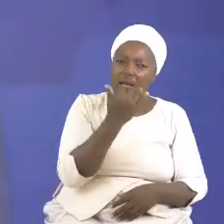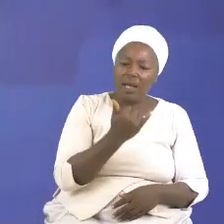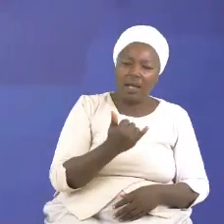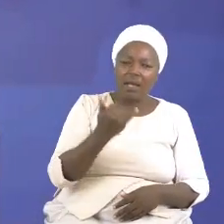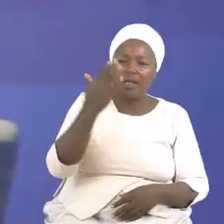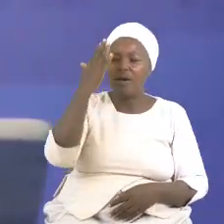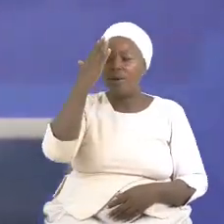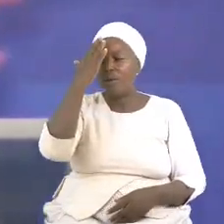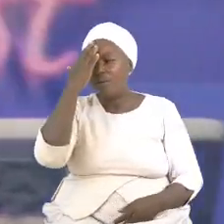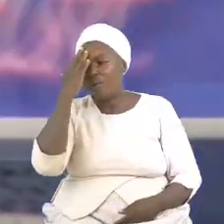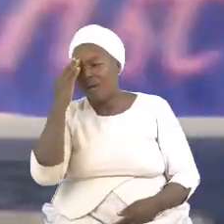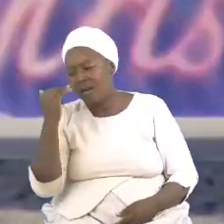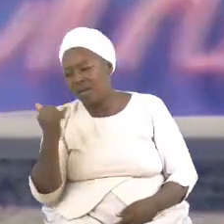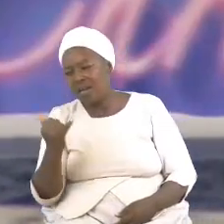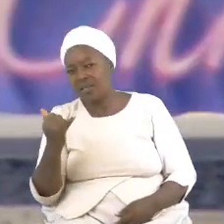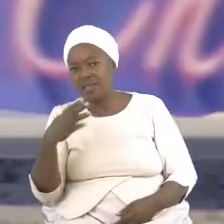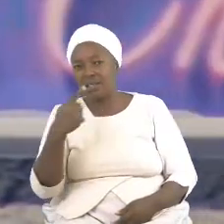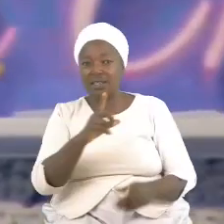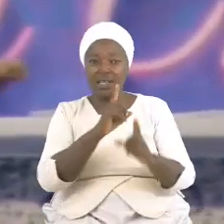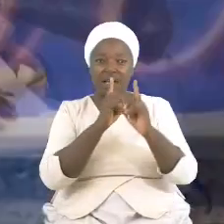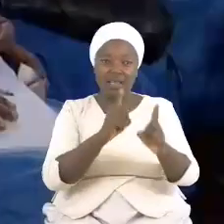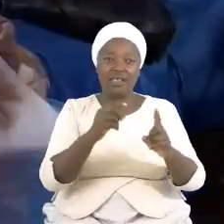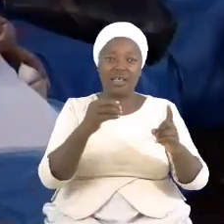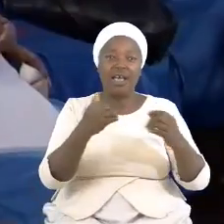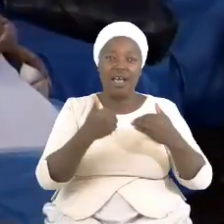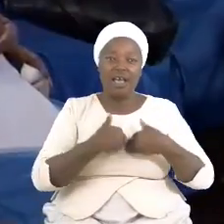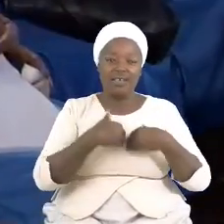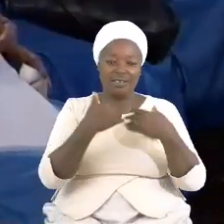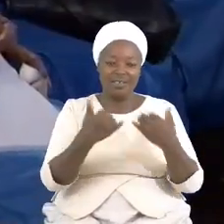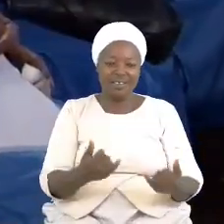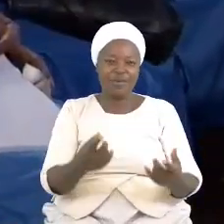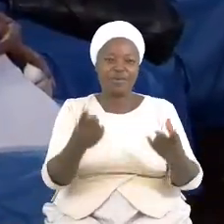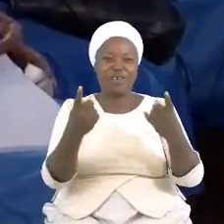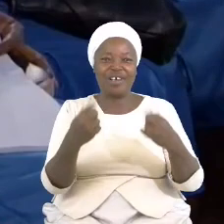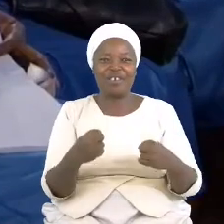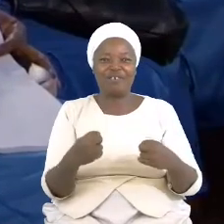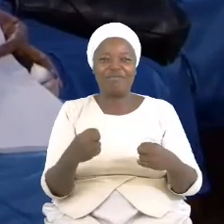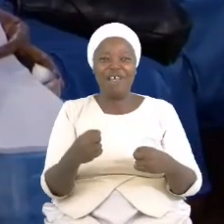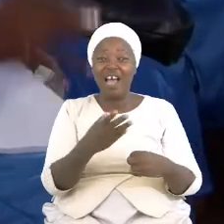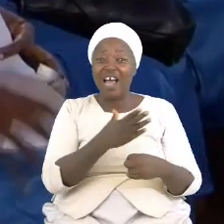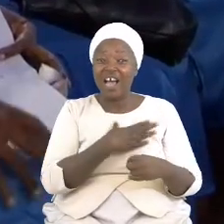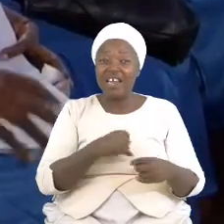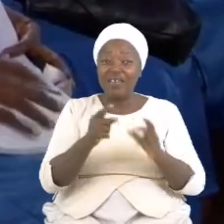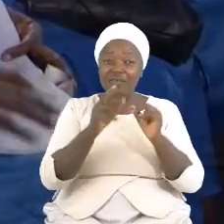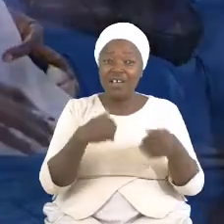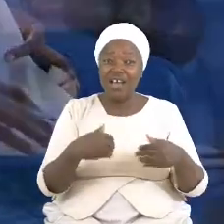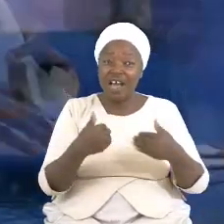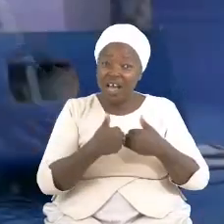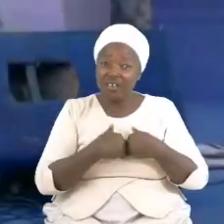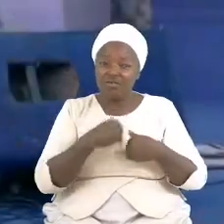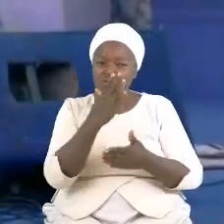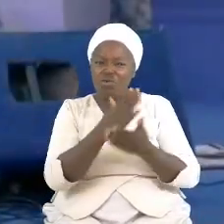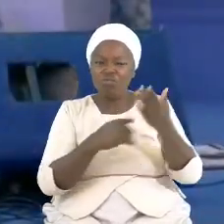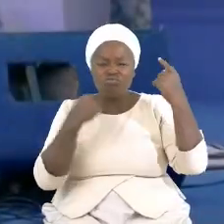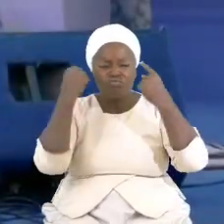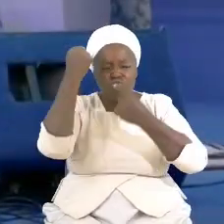why, the answer has now come. And if you have asked some concern,